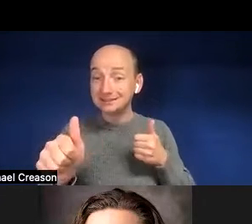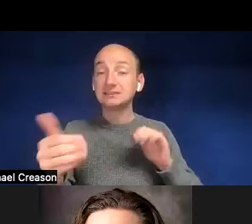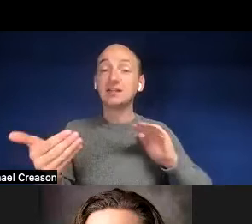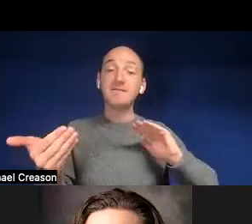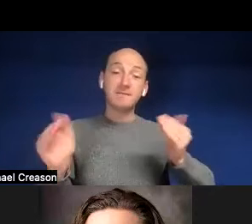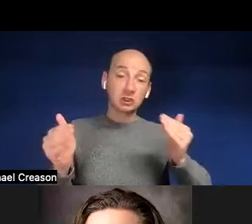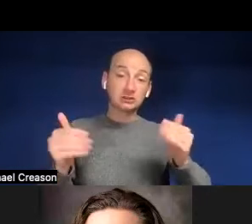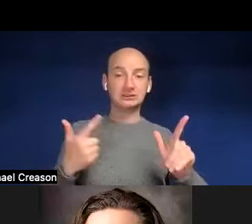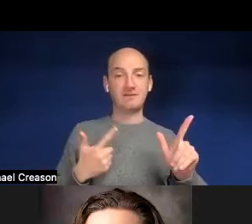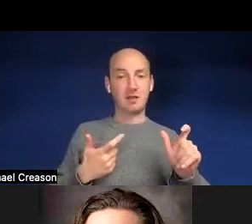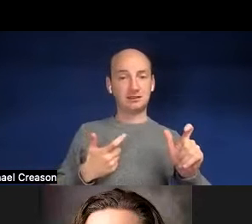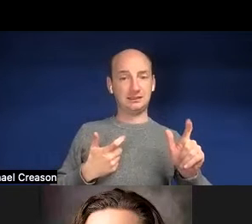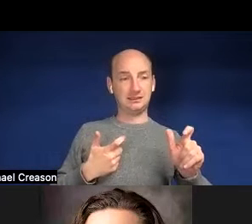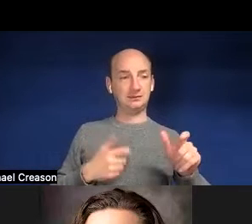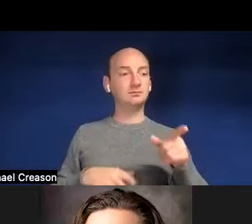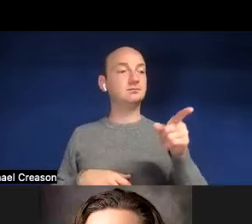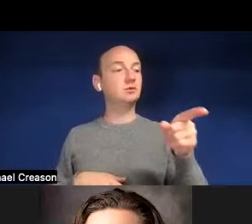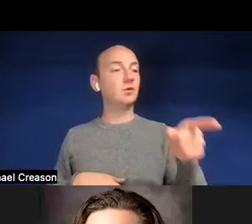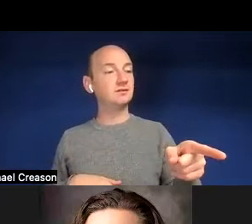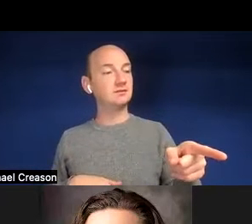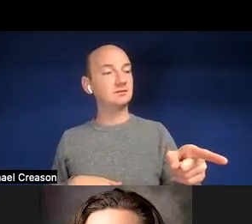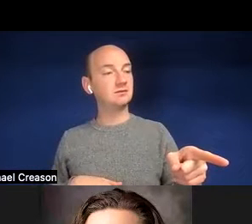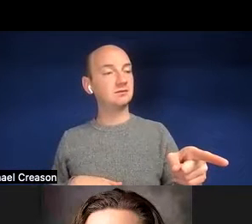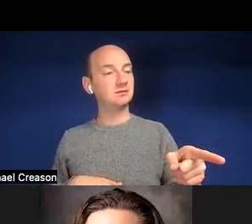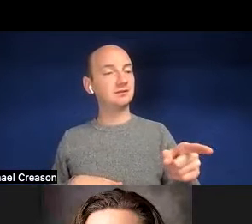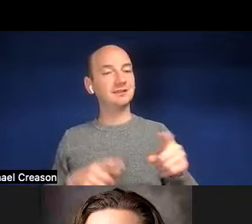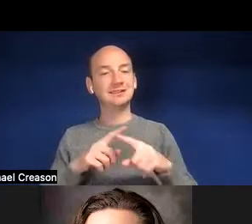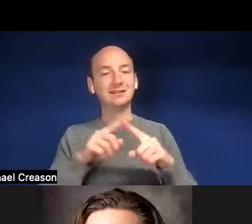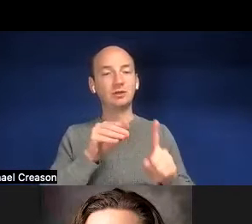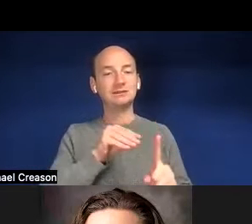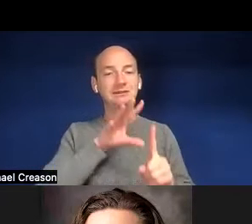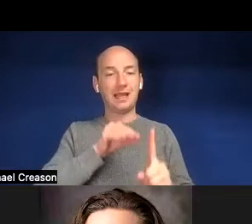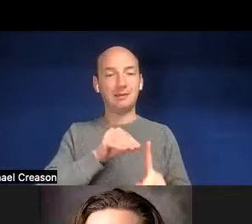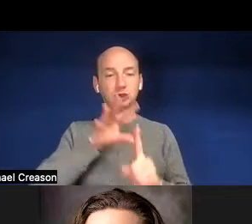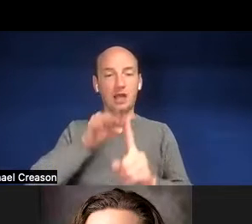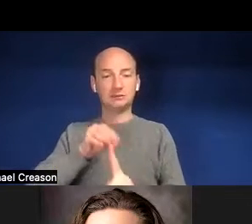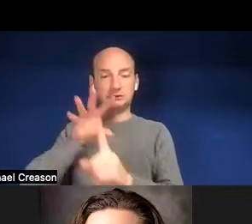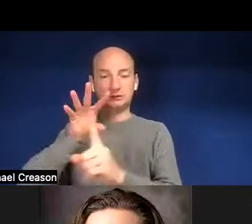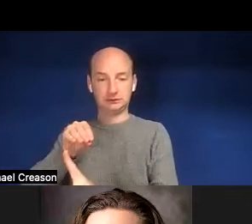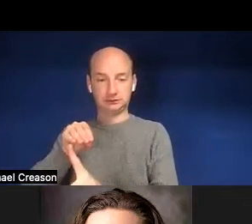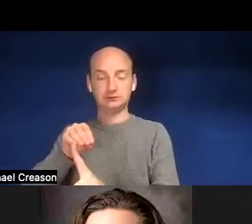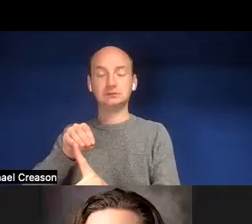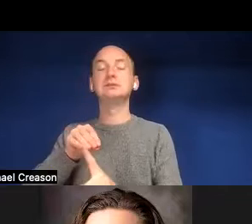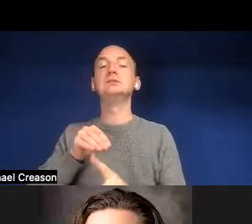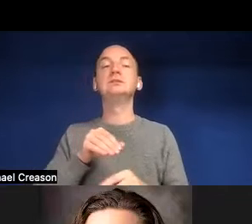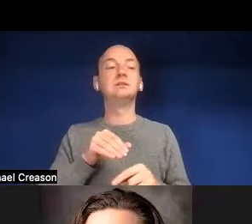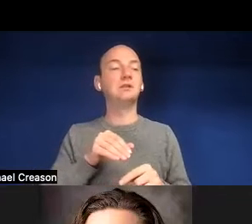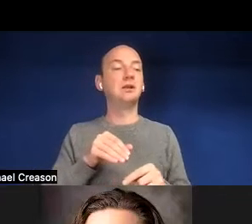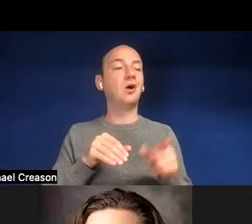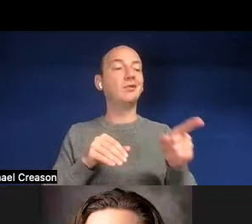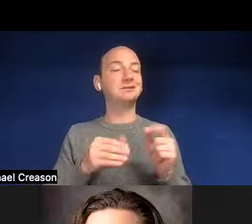tried to show you different snapshots of the data at different times. So we have a sequence of 5